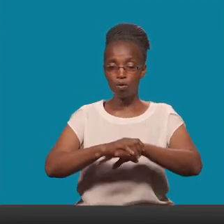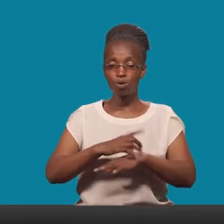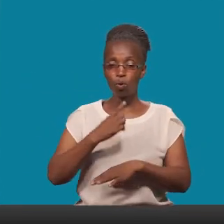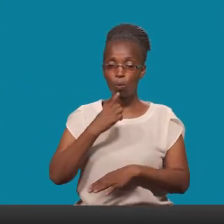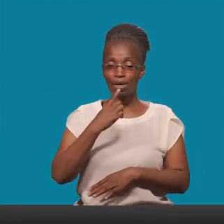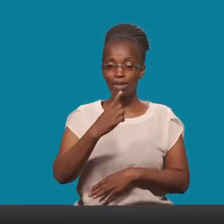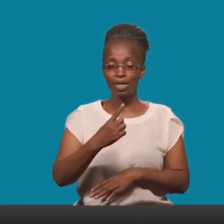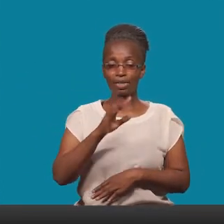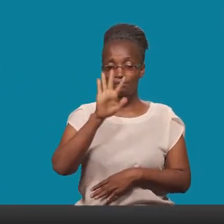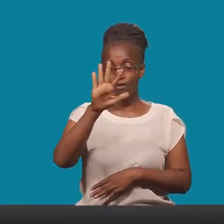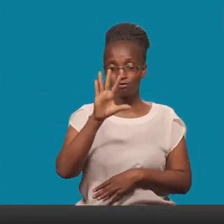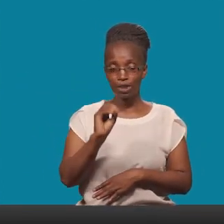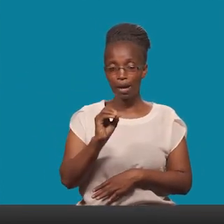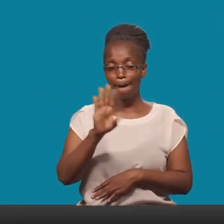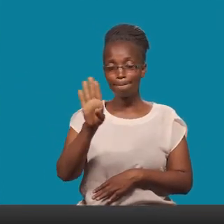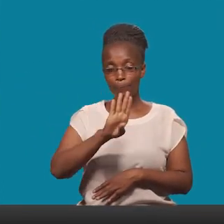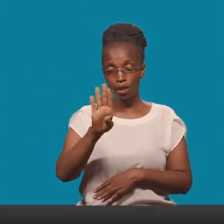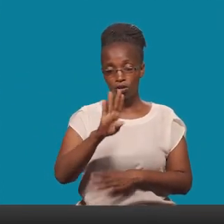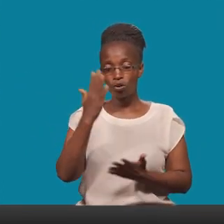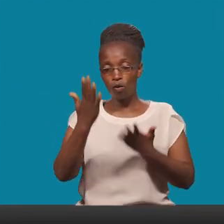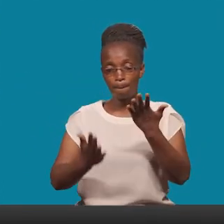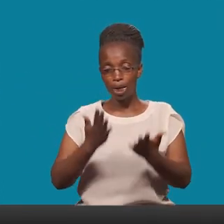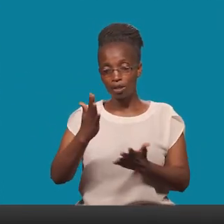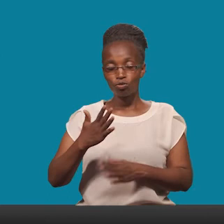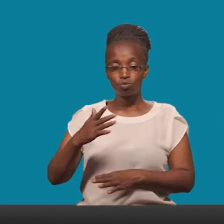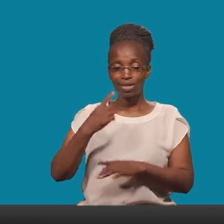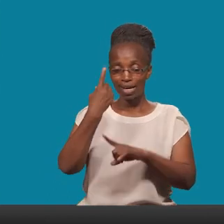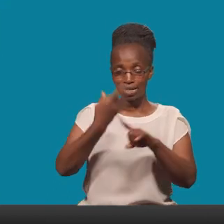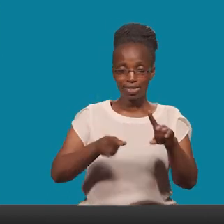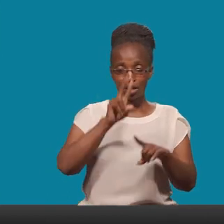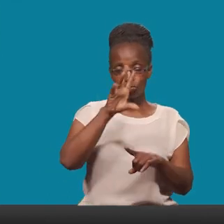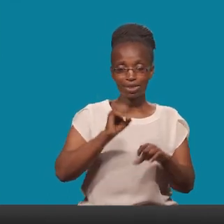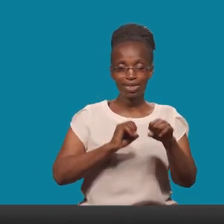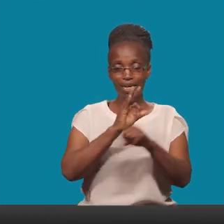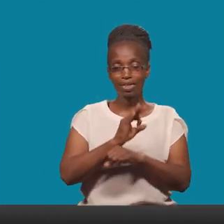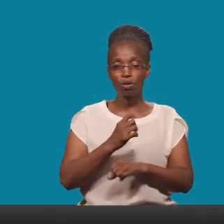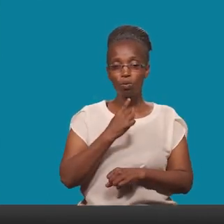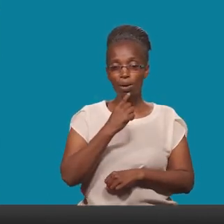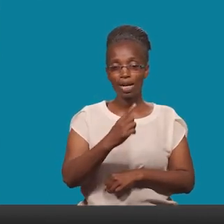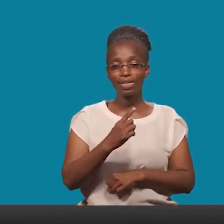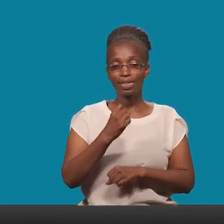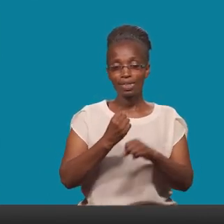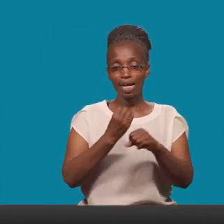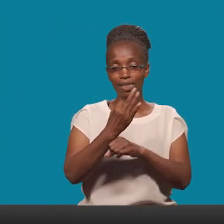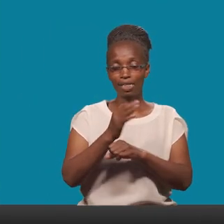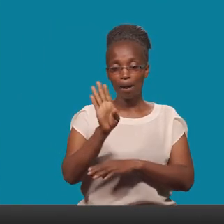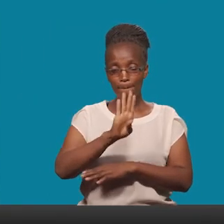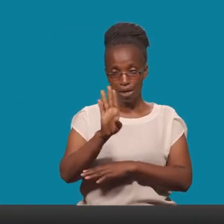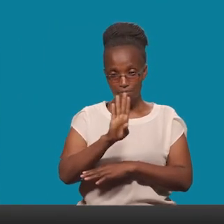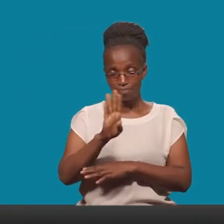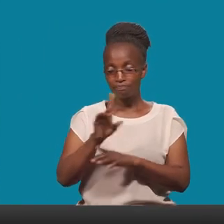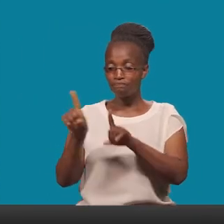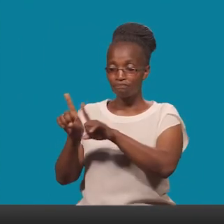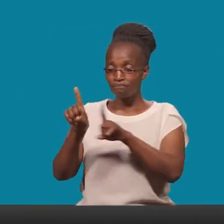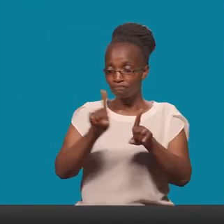we earned 15 billion shillings from avocado exports, compared to 1 billion shillings in 2013. Amepuuza